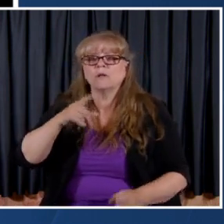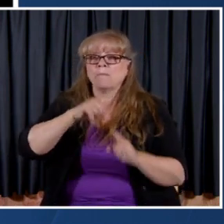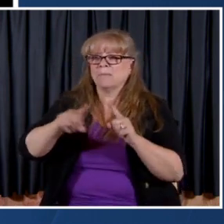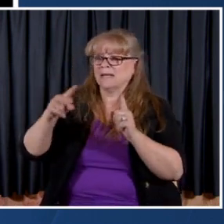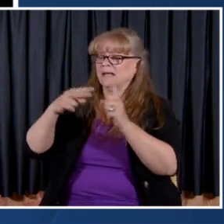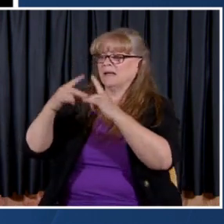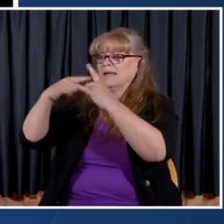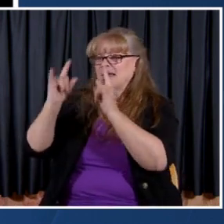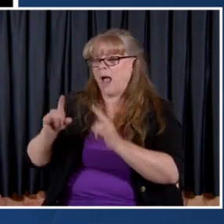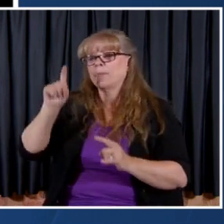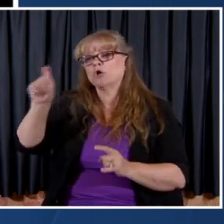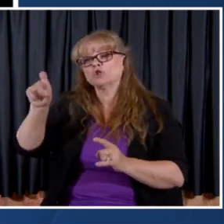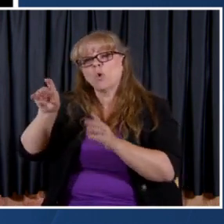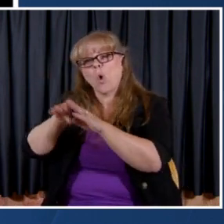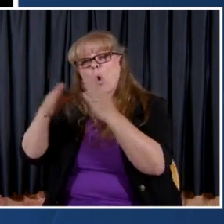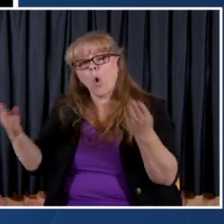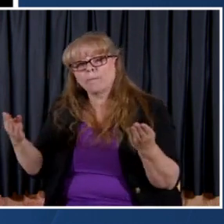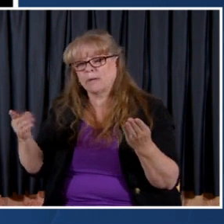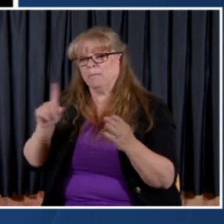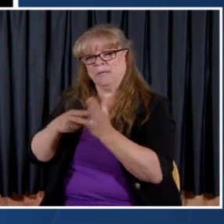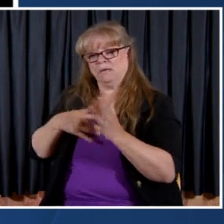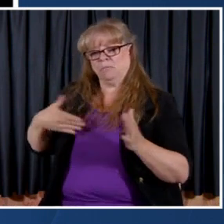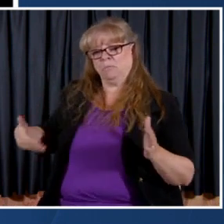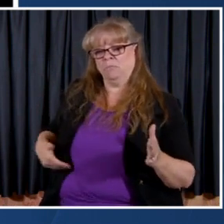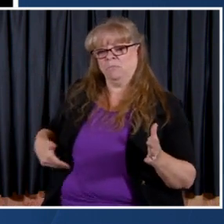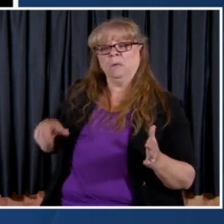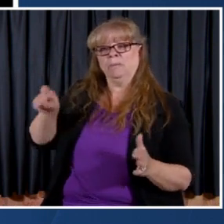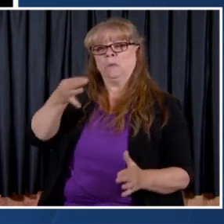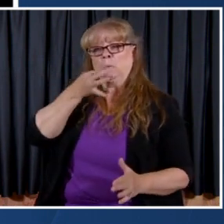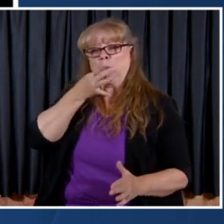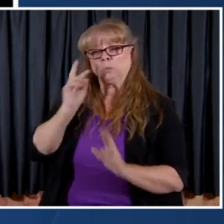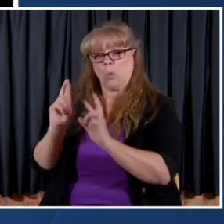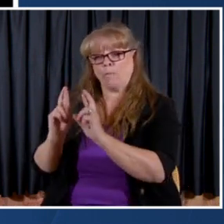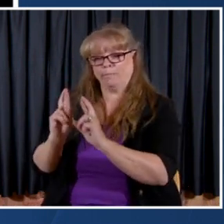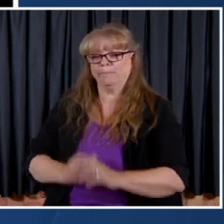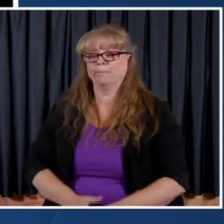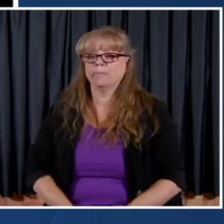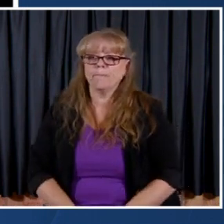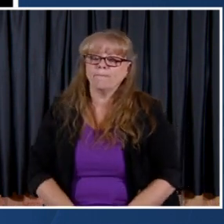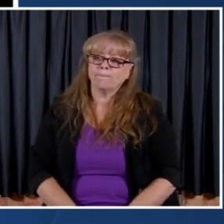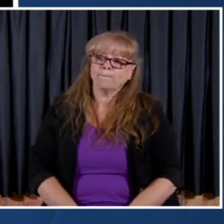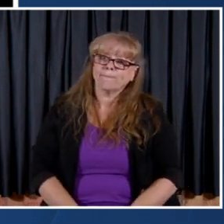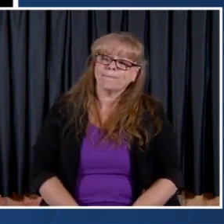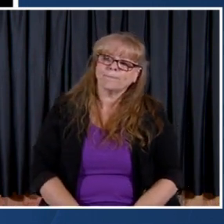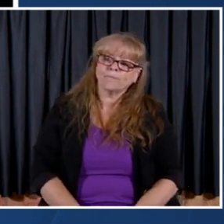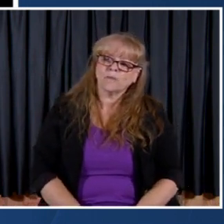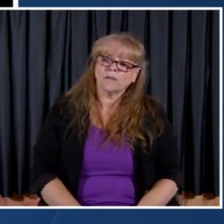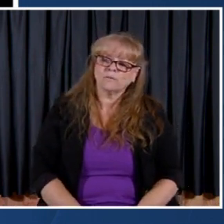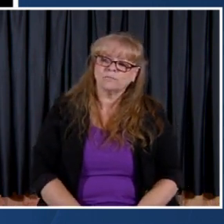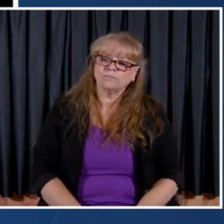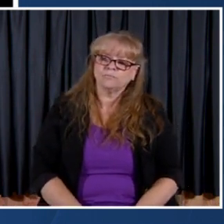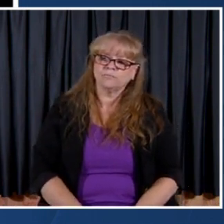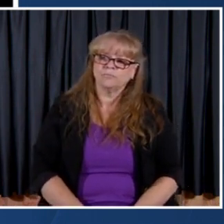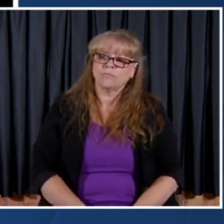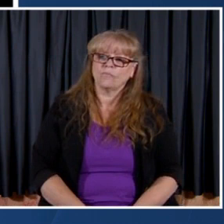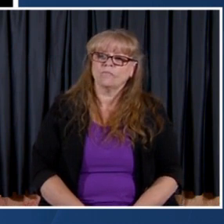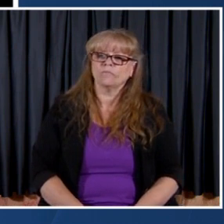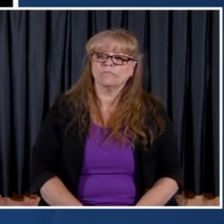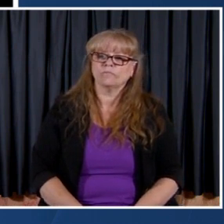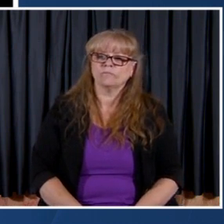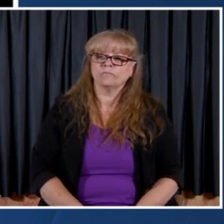Hey, Governor, Jesse Paul again. You just mentioned those campsites reopening potentially by Labor Day or Memorial Day. I wanted to see if that means you're thinking